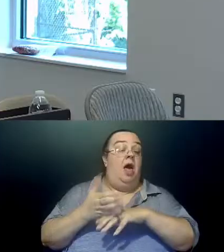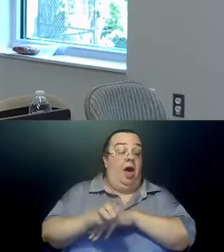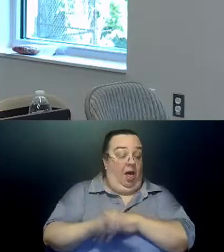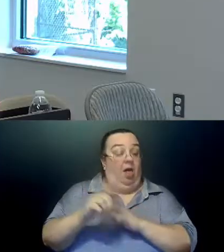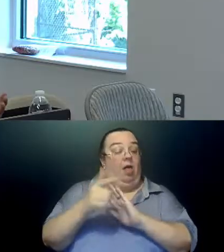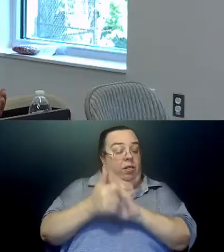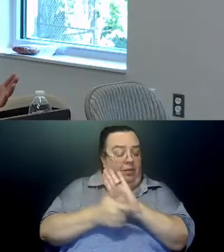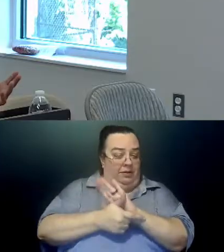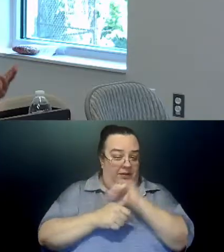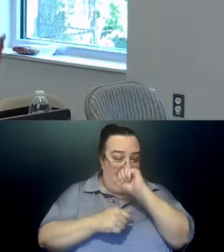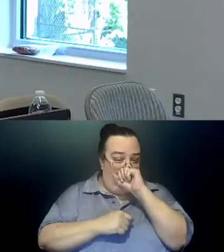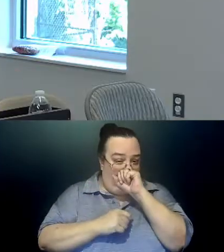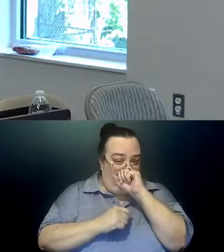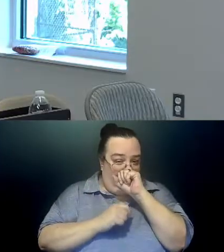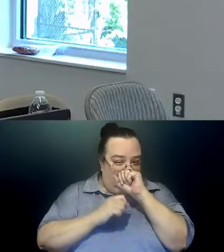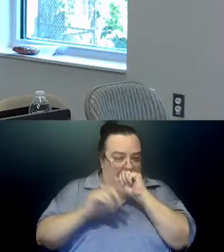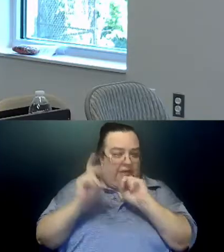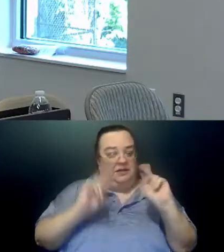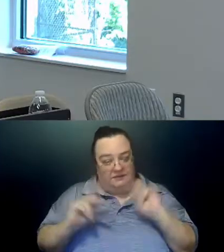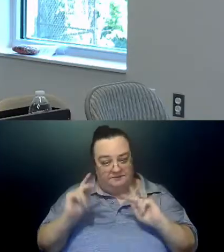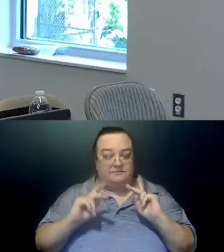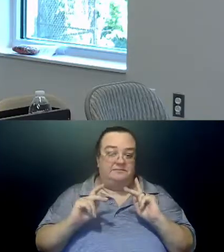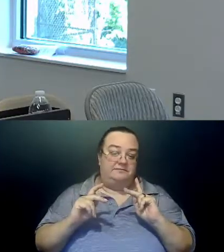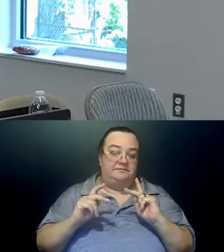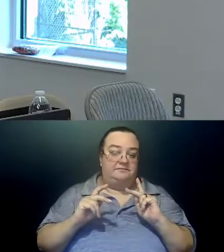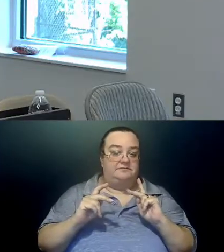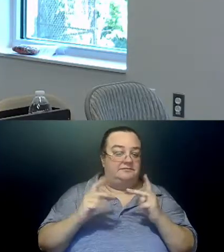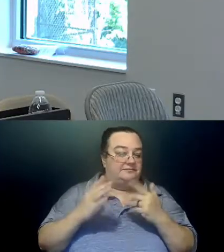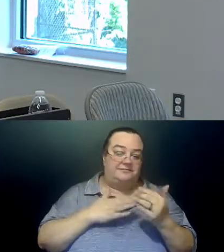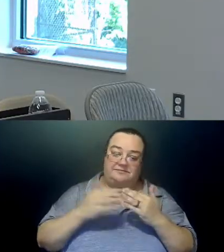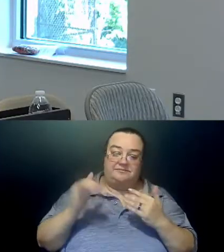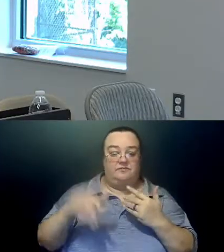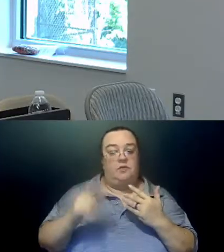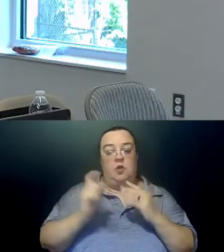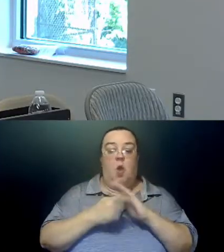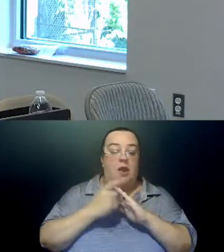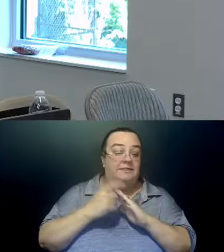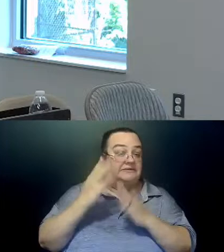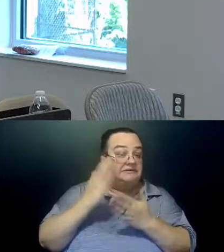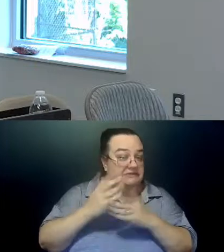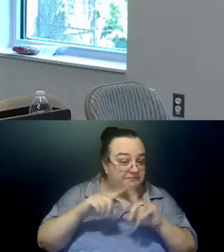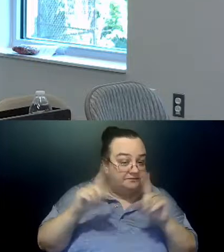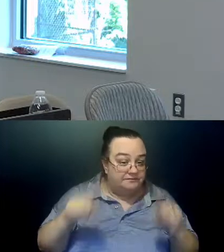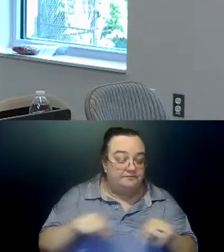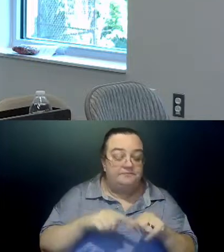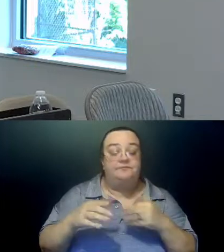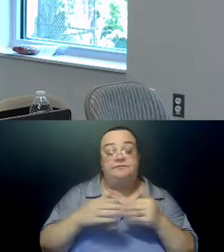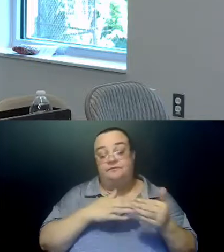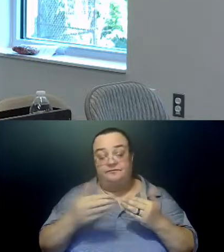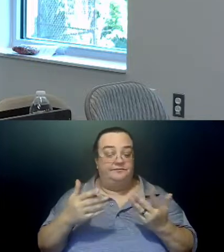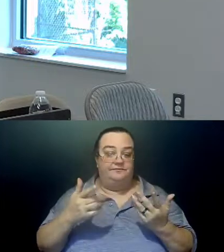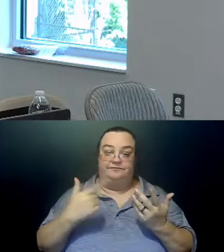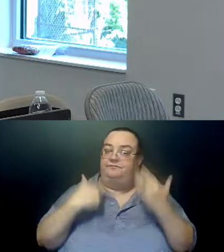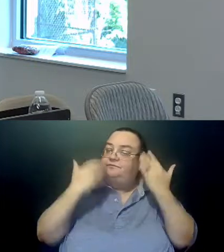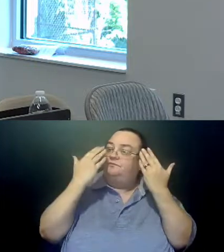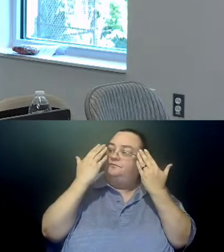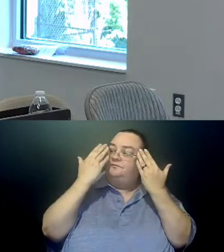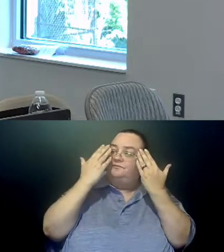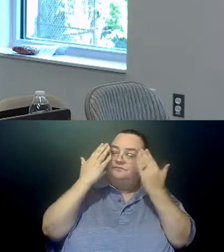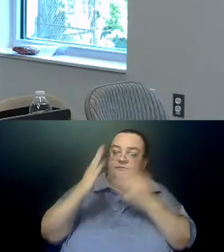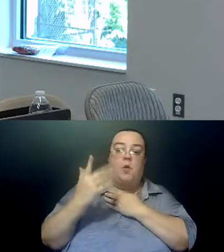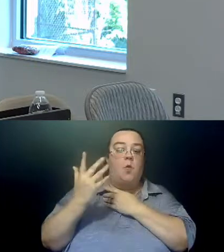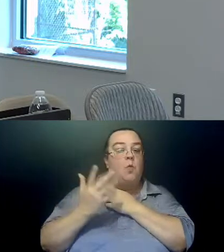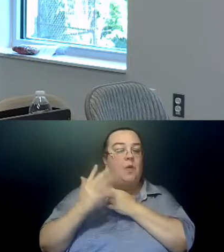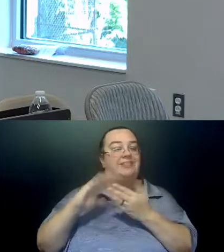People go, and having, you know, even those automatic stop signs, whatever. I'm not sure what the town can do, but that's such an